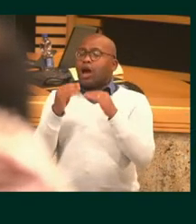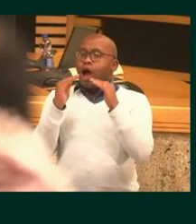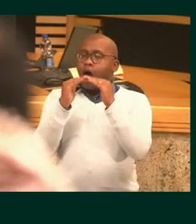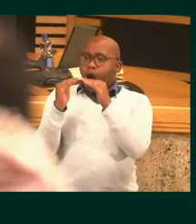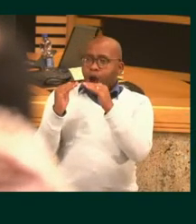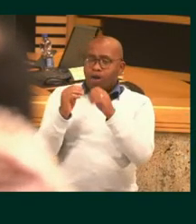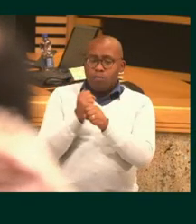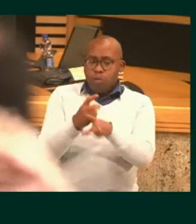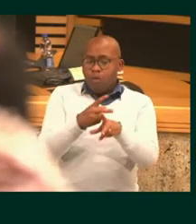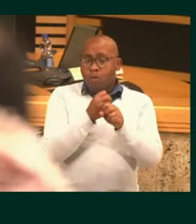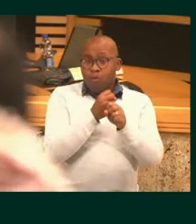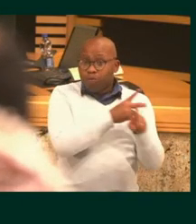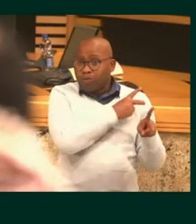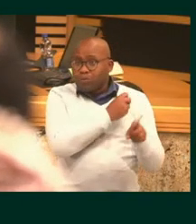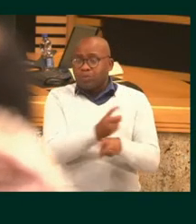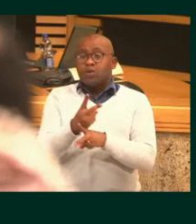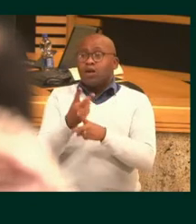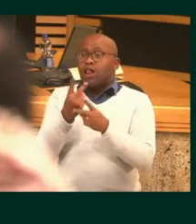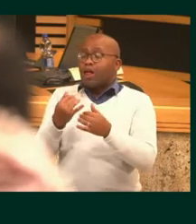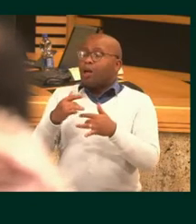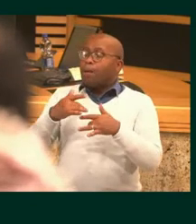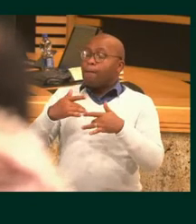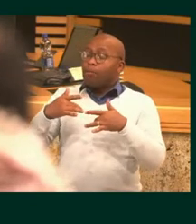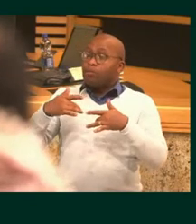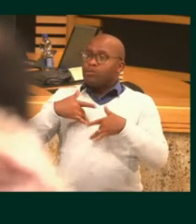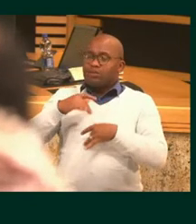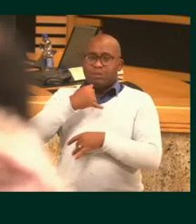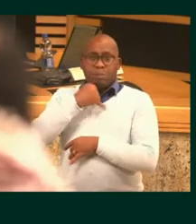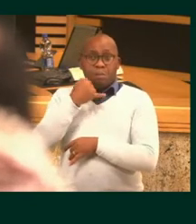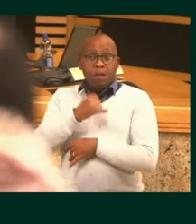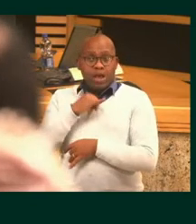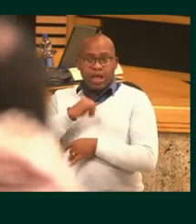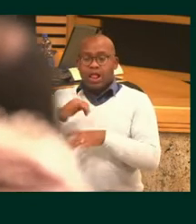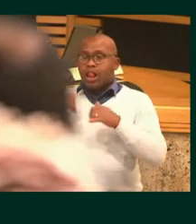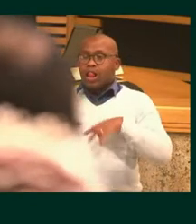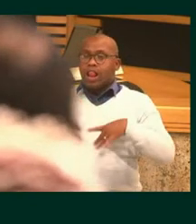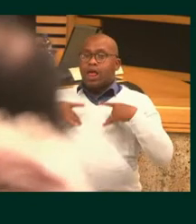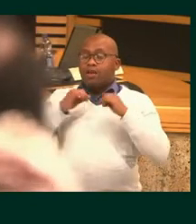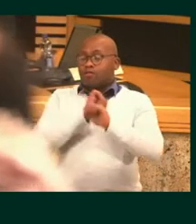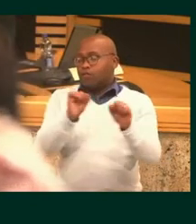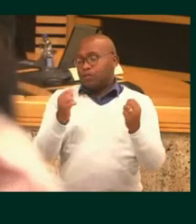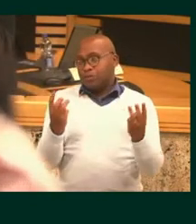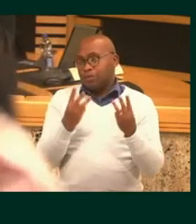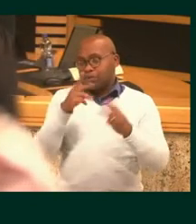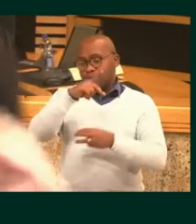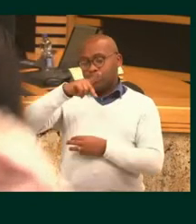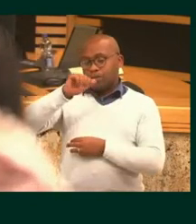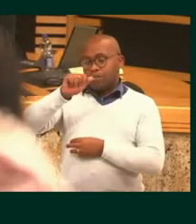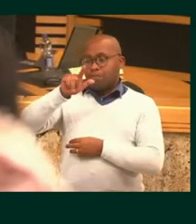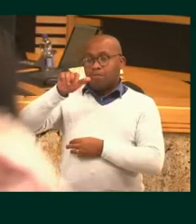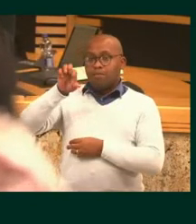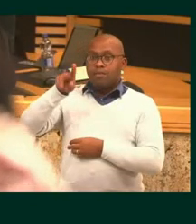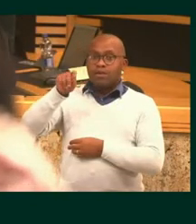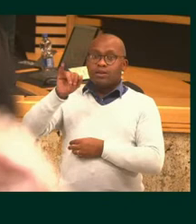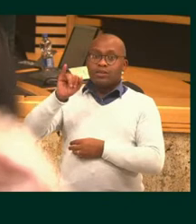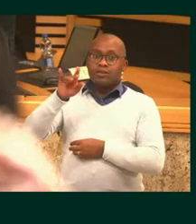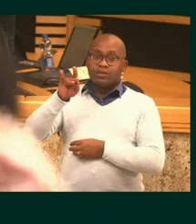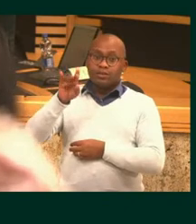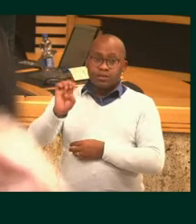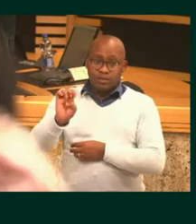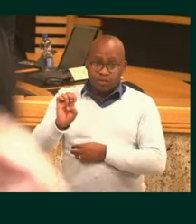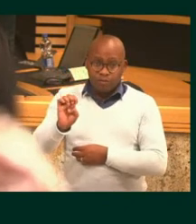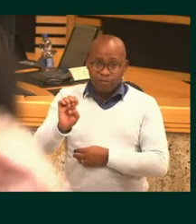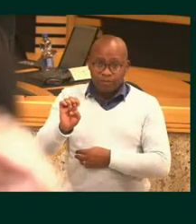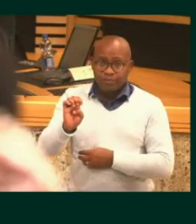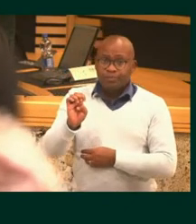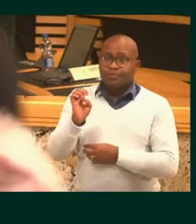inflicting pain to Ordinary People which are which is currently happening further note that the provocation of this